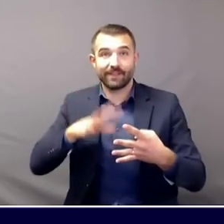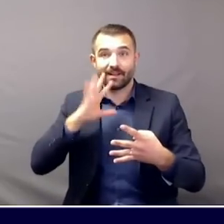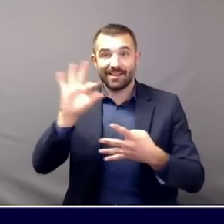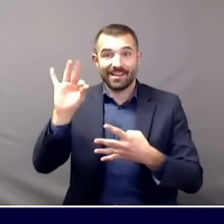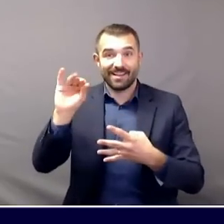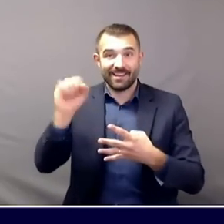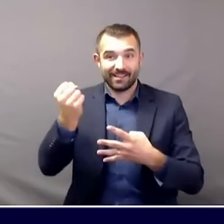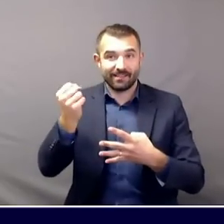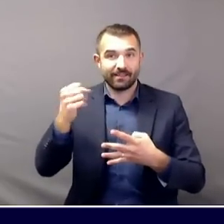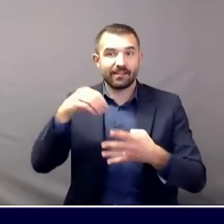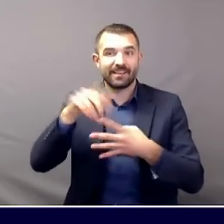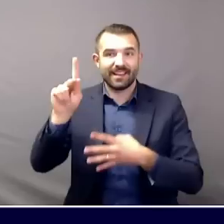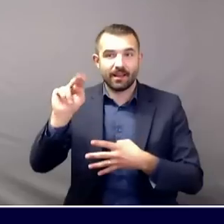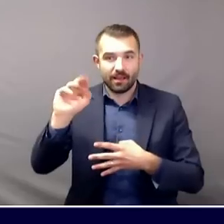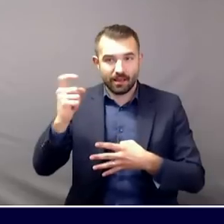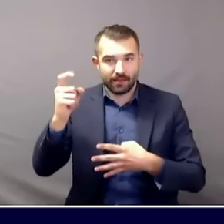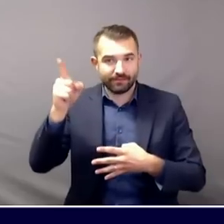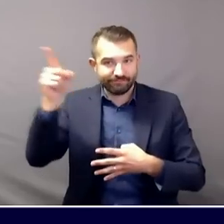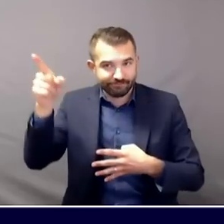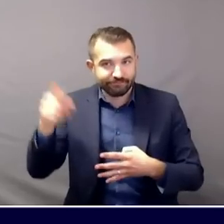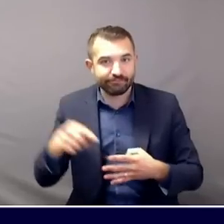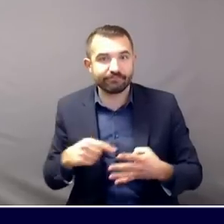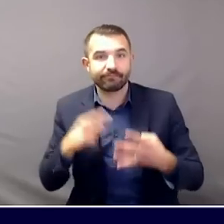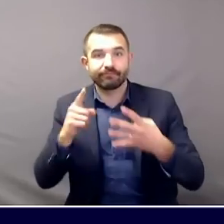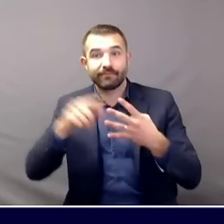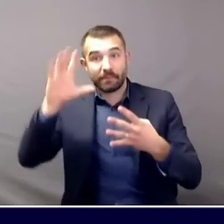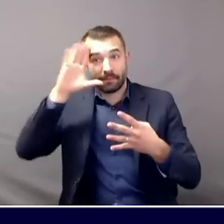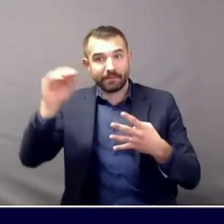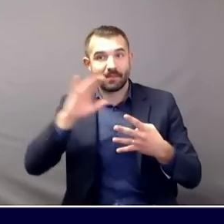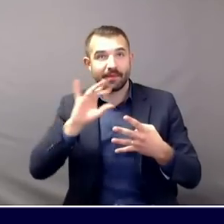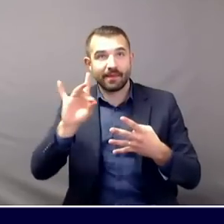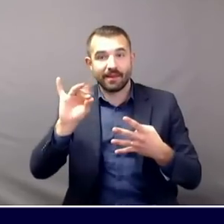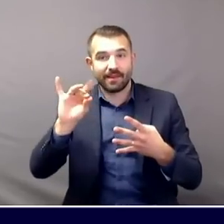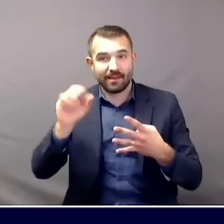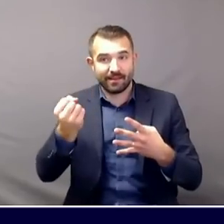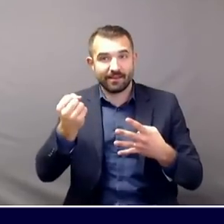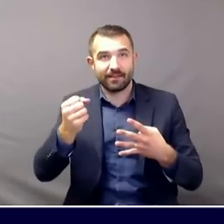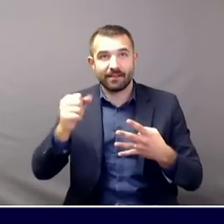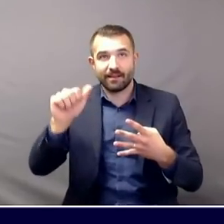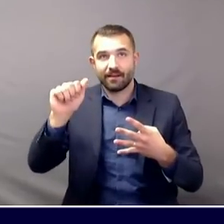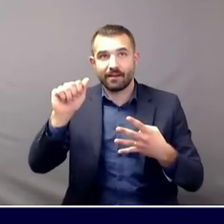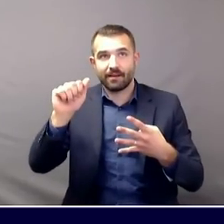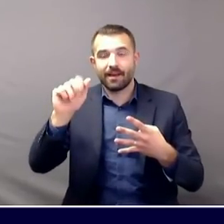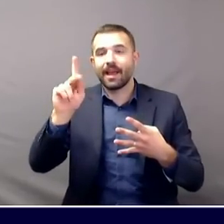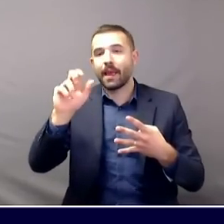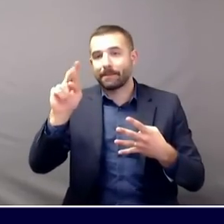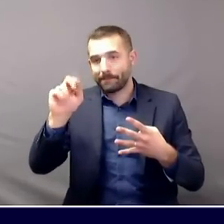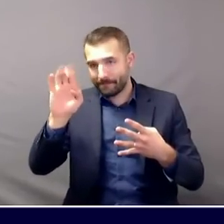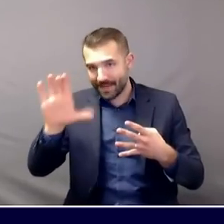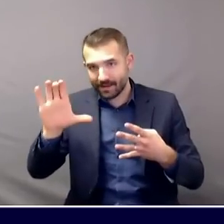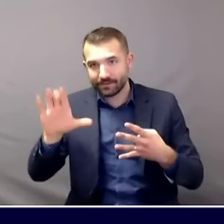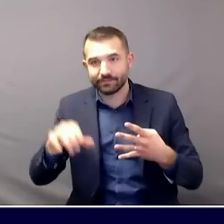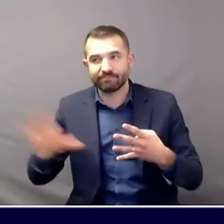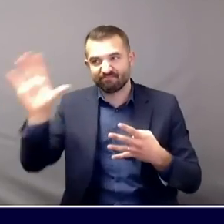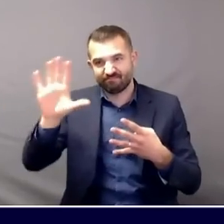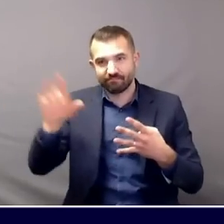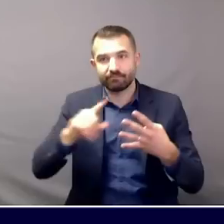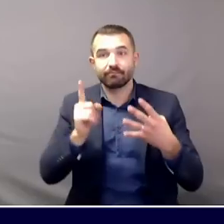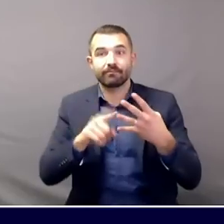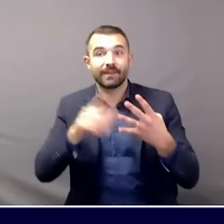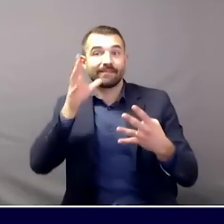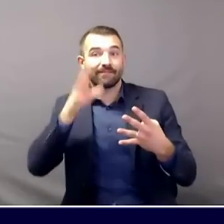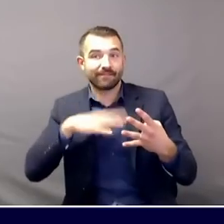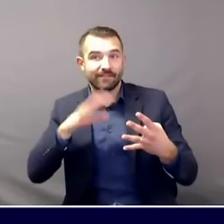County. Another was a man in his 80s from Kennebec County. Another was a woman also in